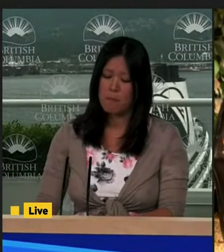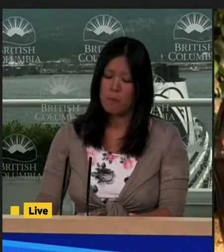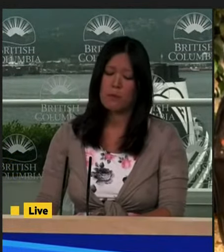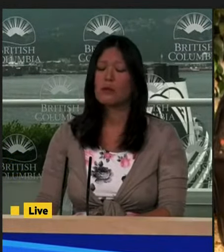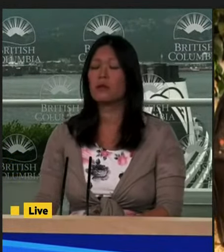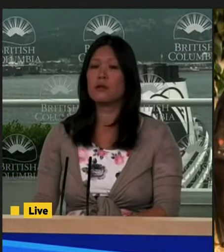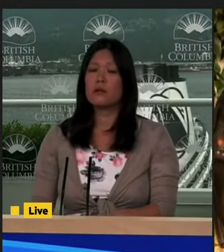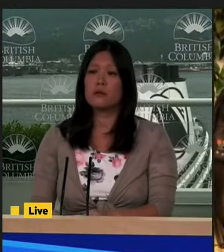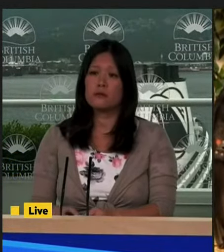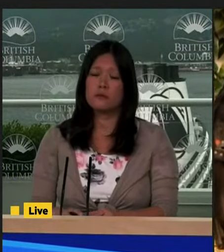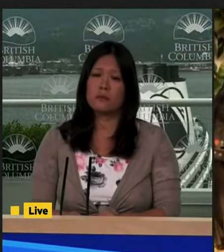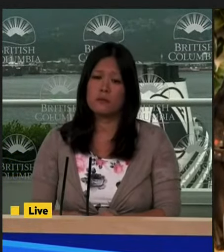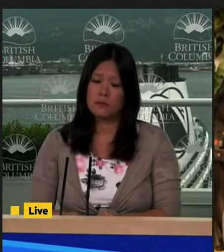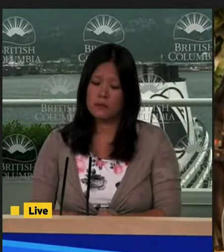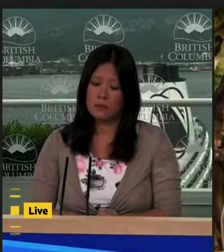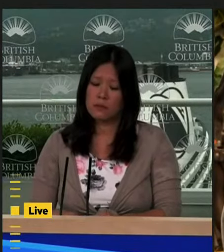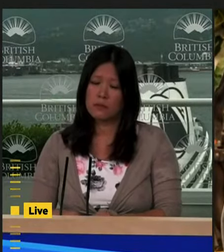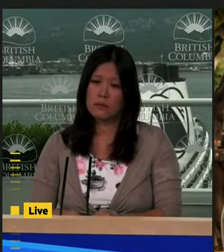Follow up.